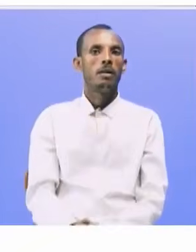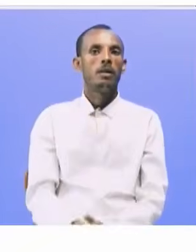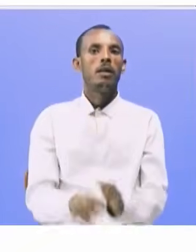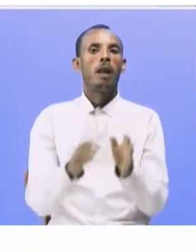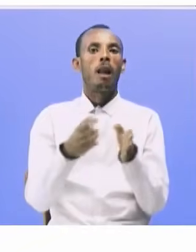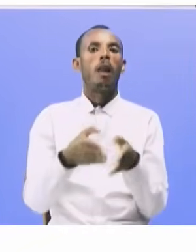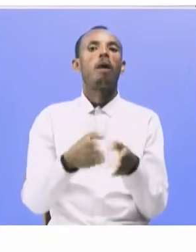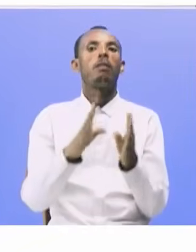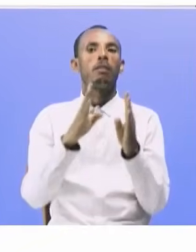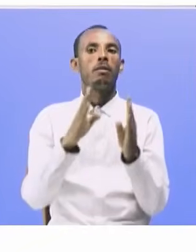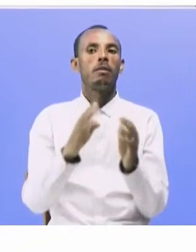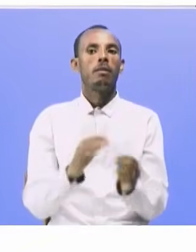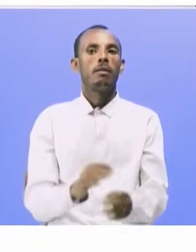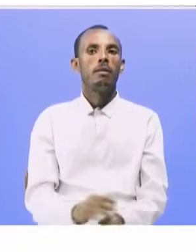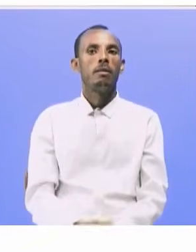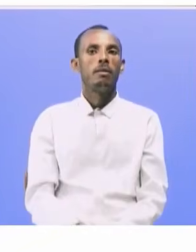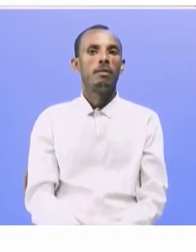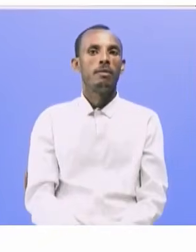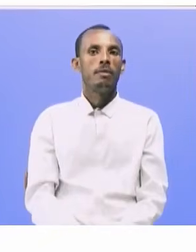Let